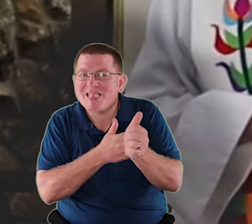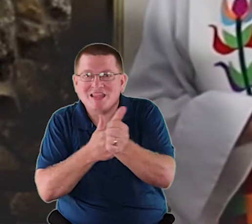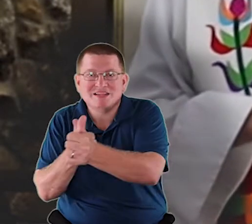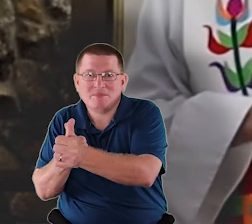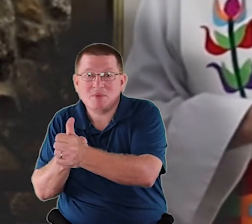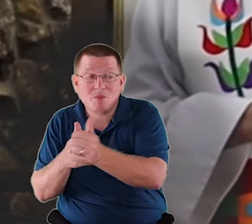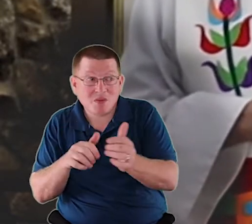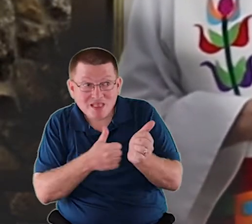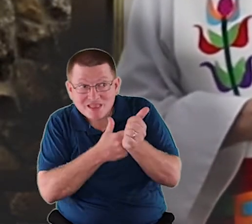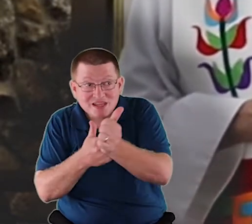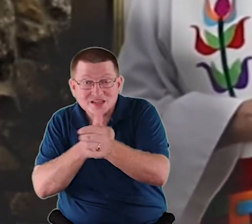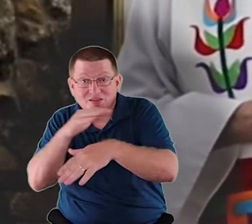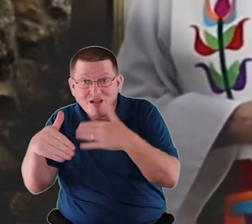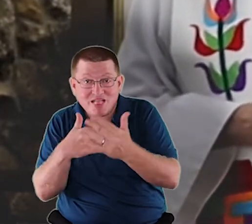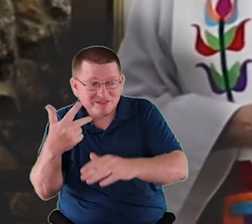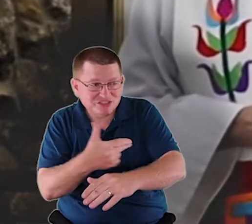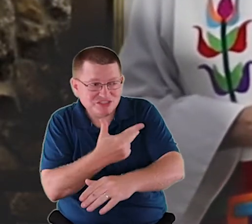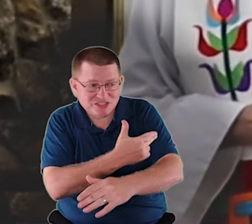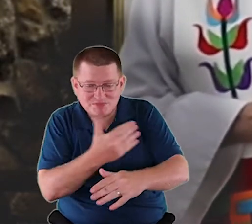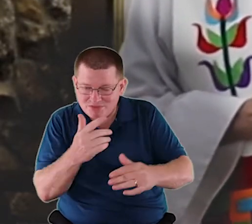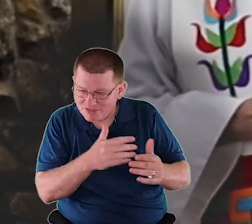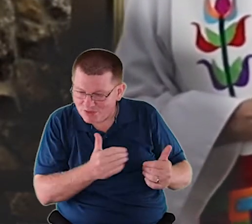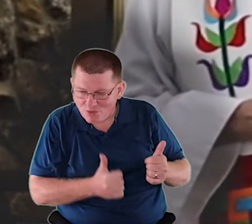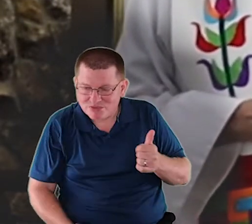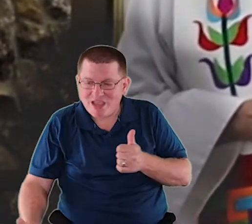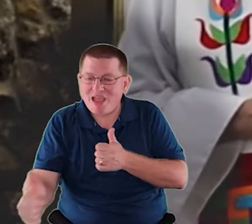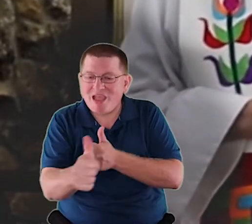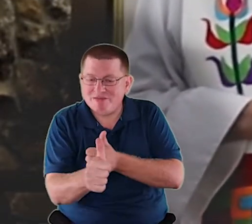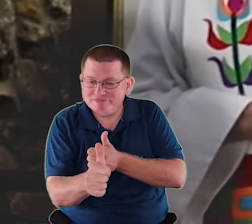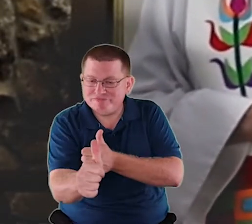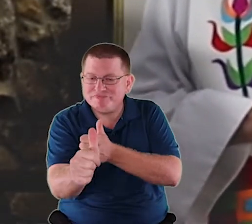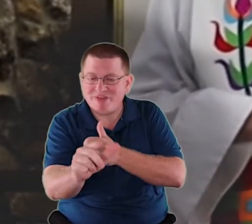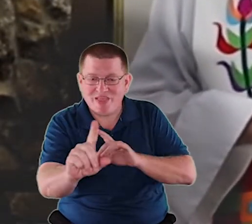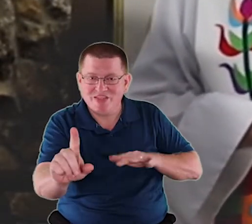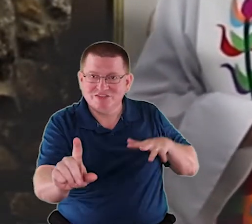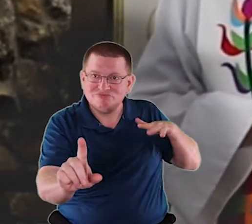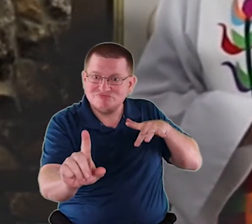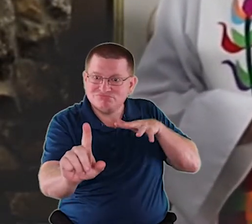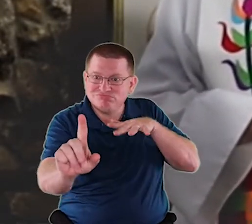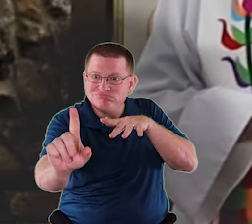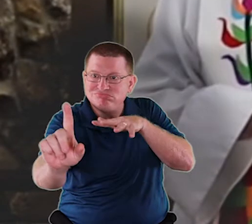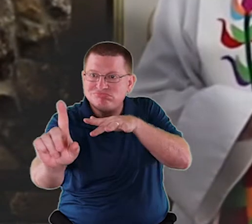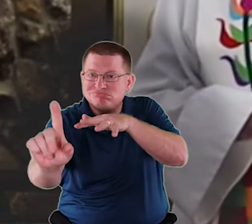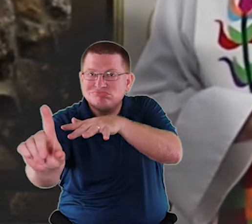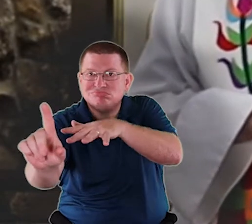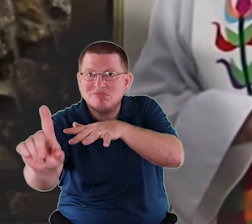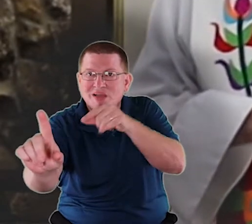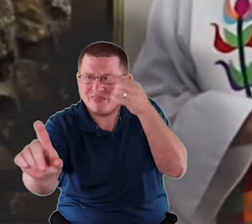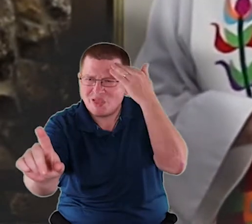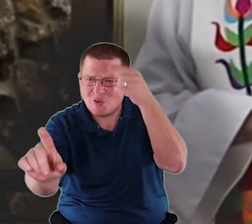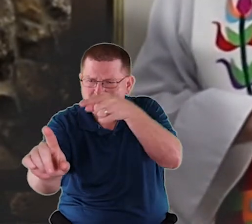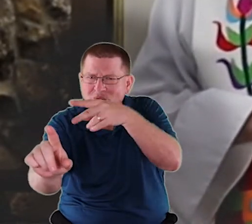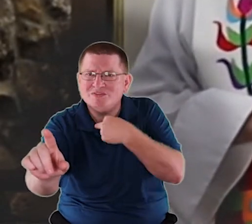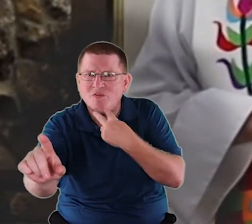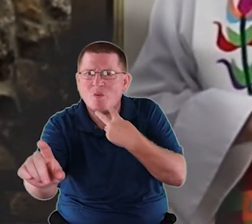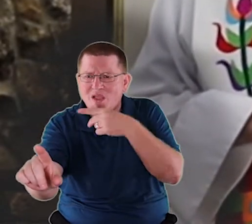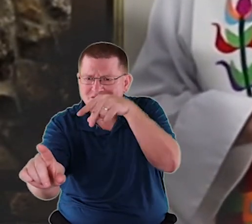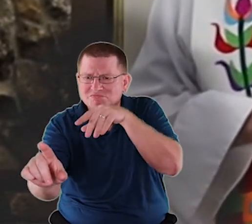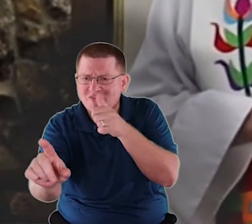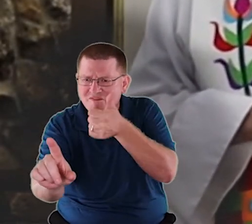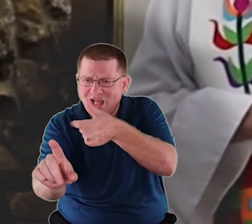When he has brought out all his own, he goes ahead of them, and the sheep follow him because they know his